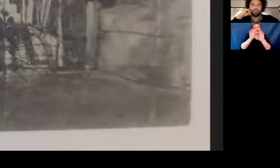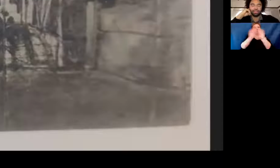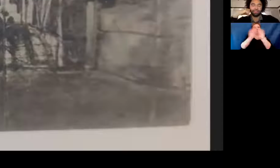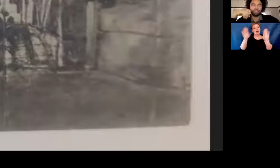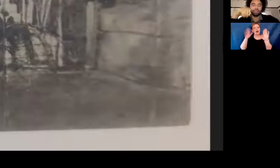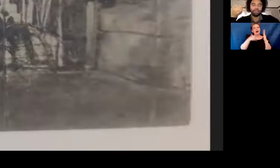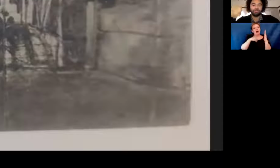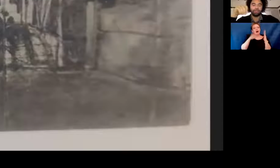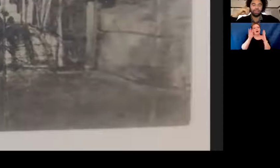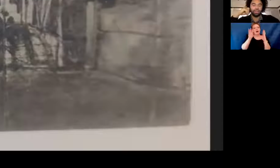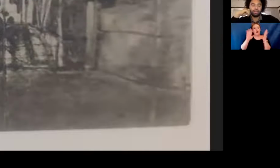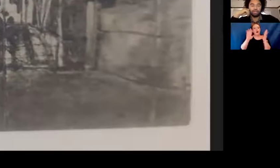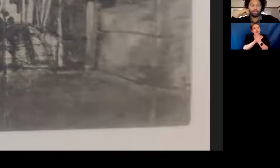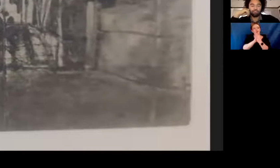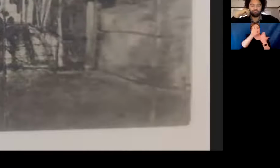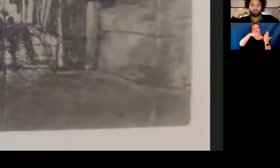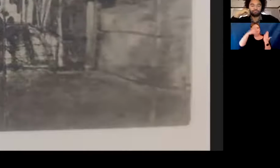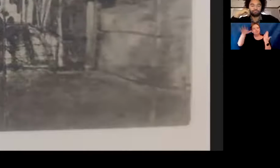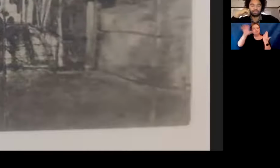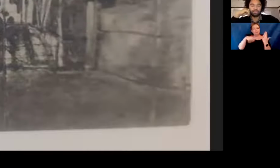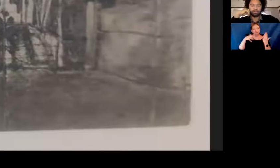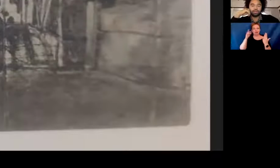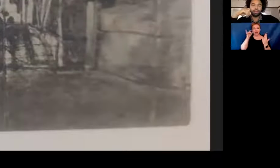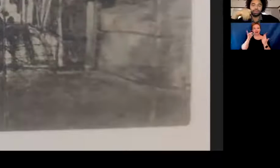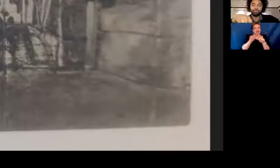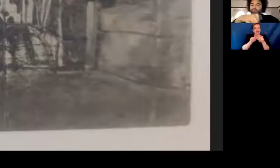he chose to kind of